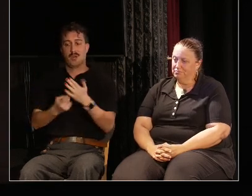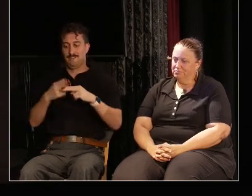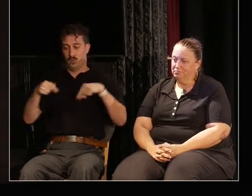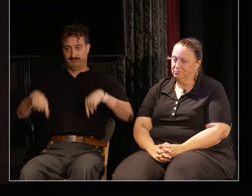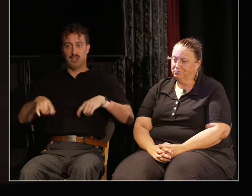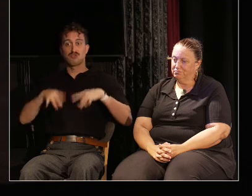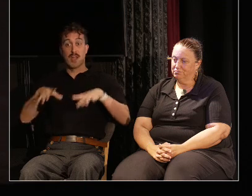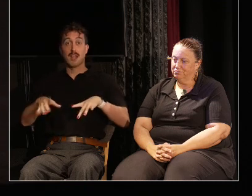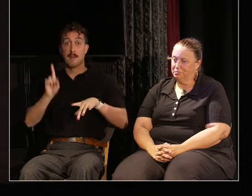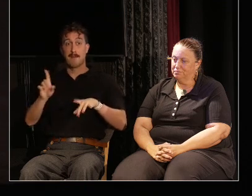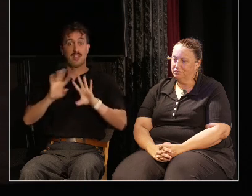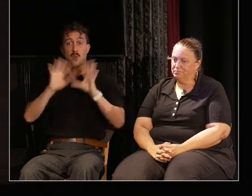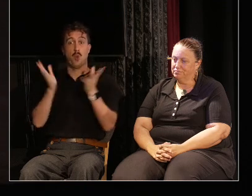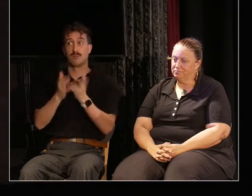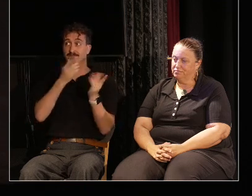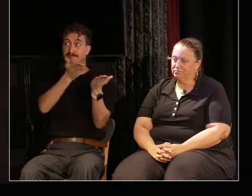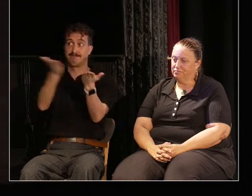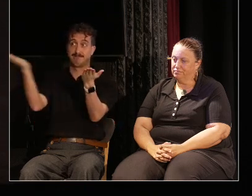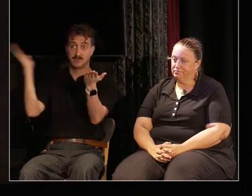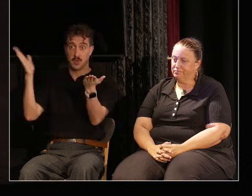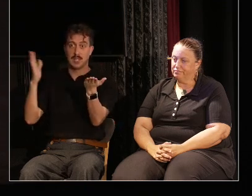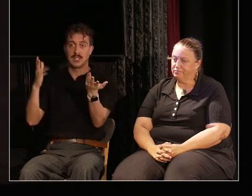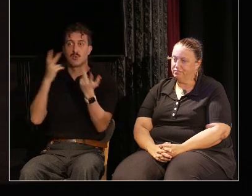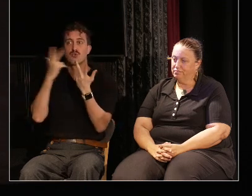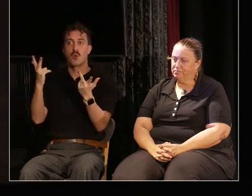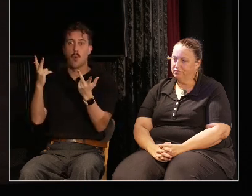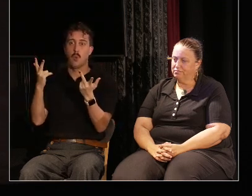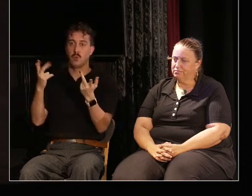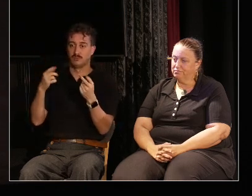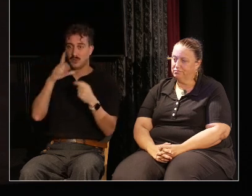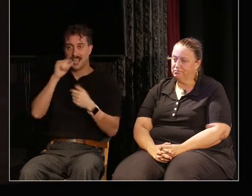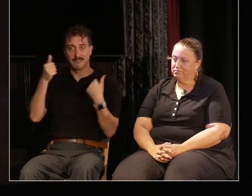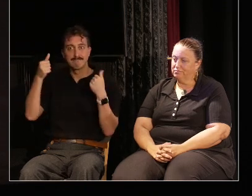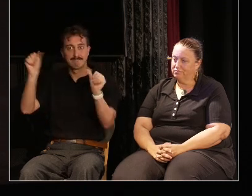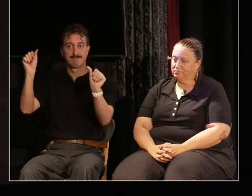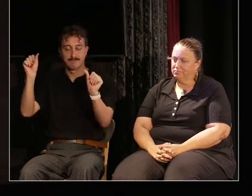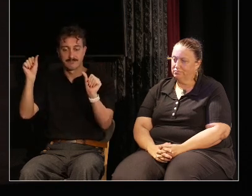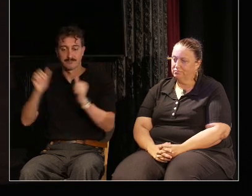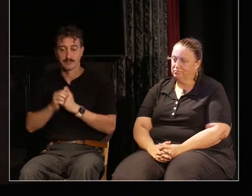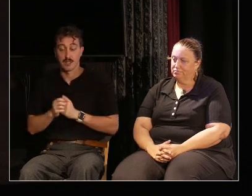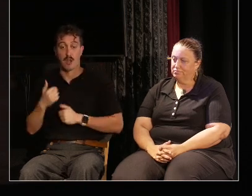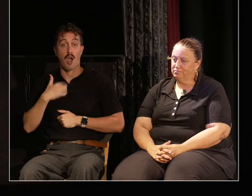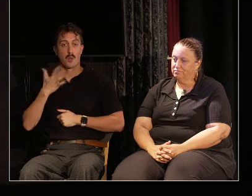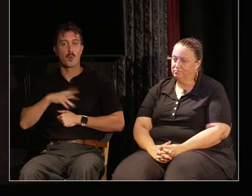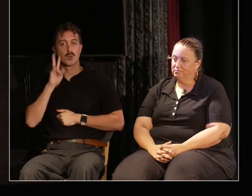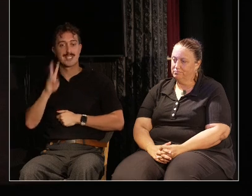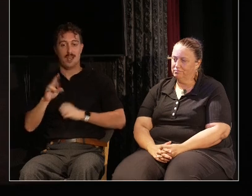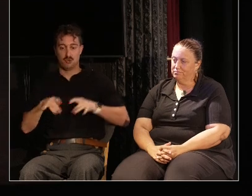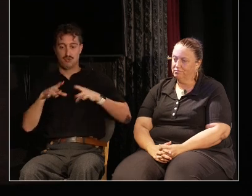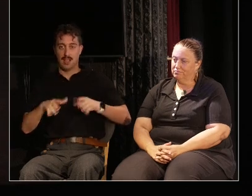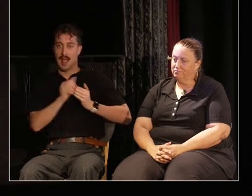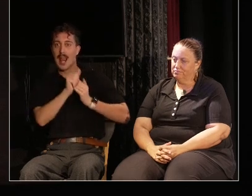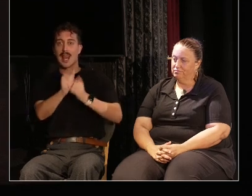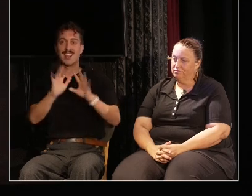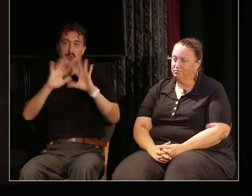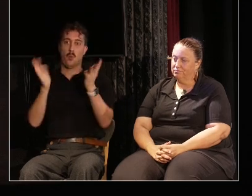more broadly to lead the world, to show that this can be done and how this can be done. I think this, I love to see Australia lead the world on what's important, and